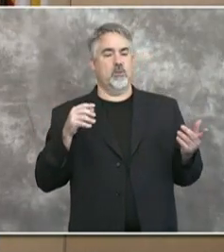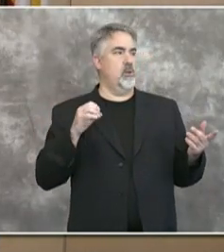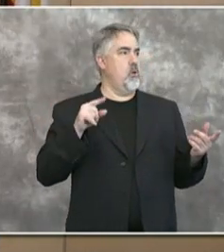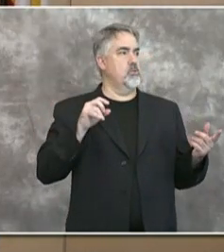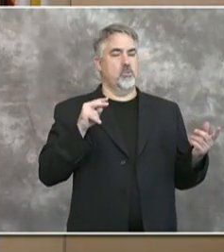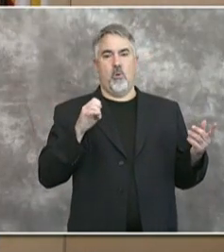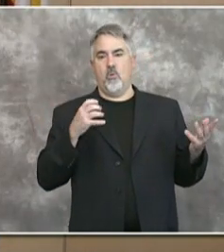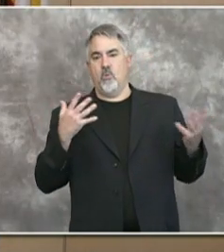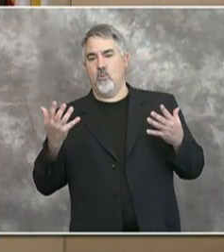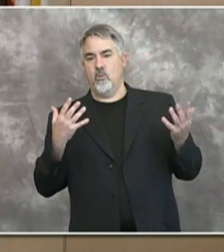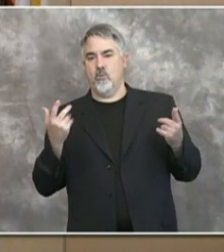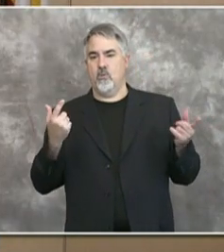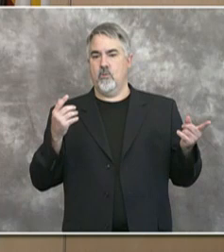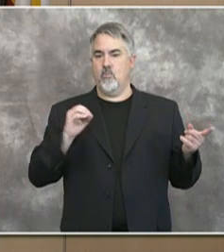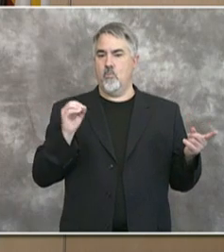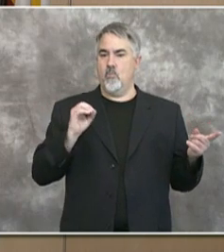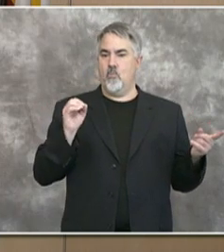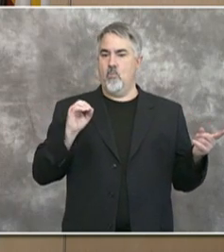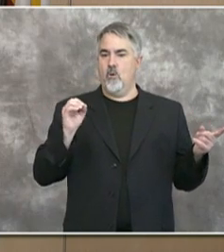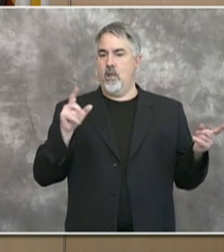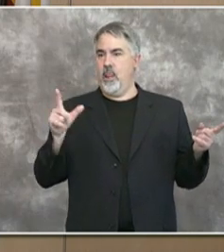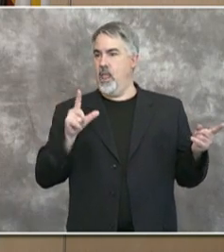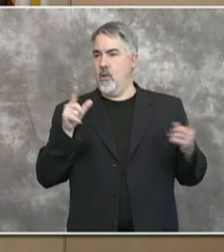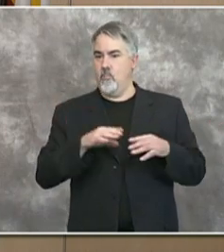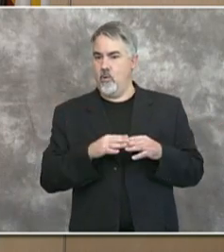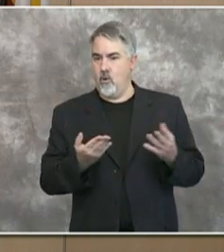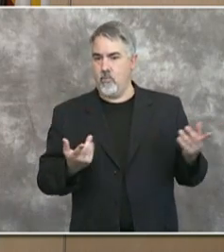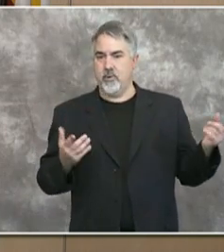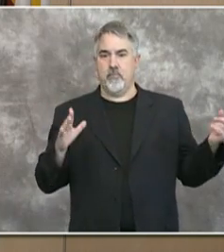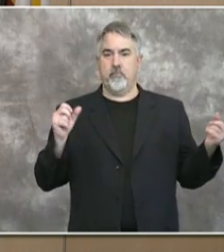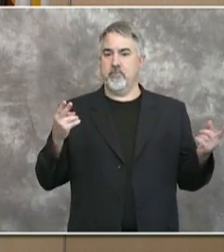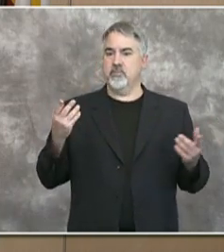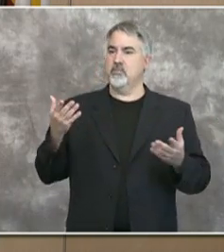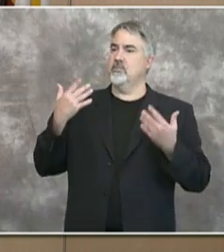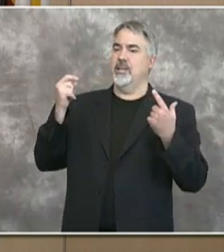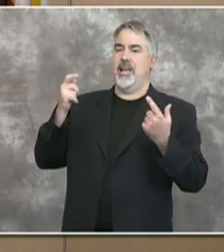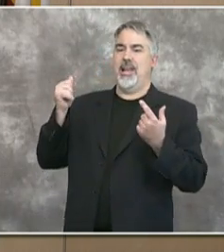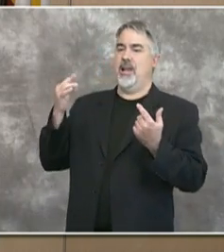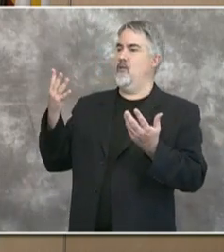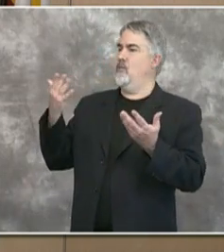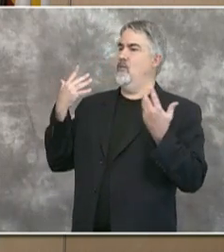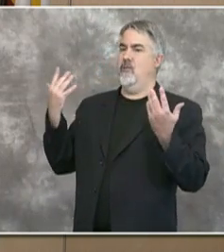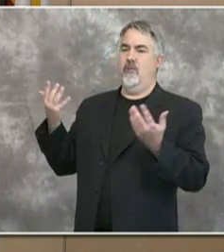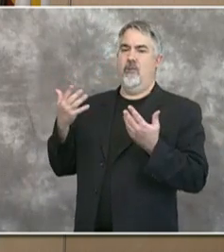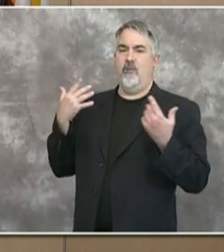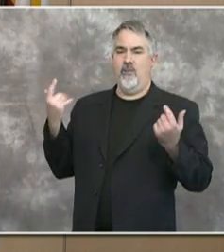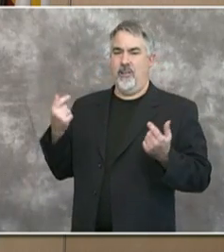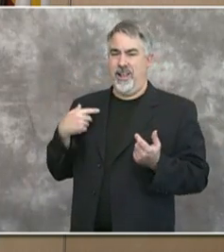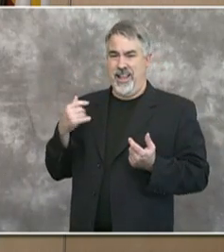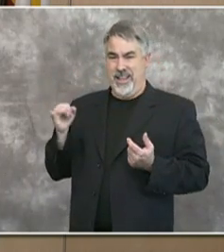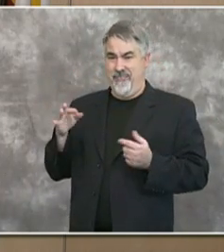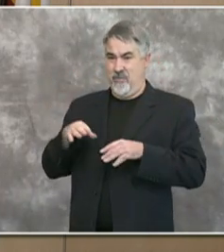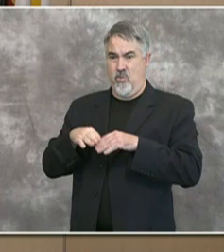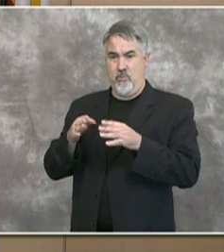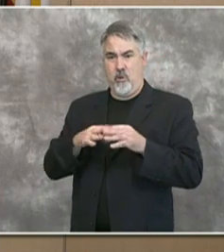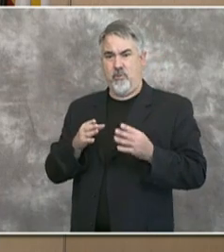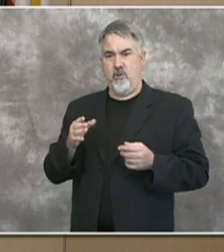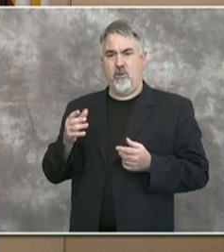do people have to beat the heat? And if you are opening any cool zones, how will social distancing and other rules be